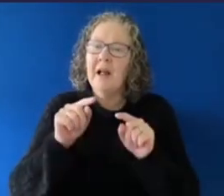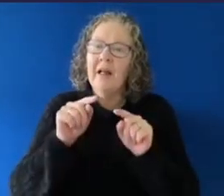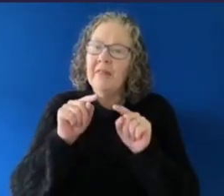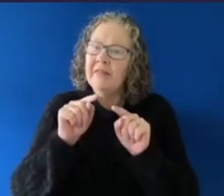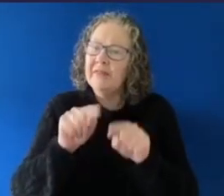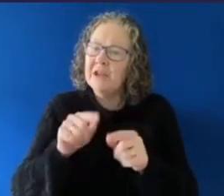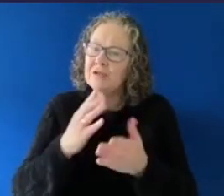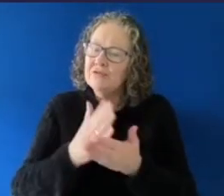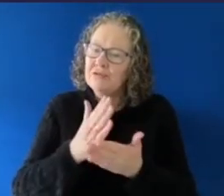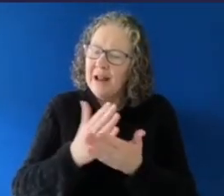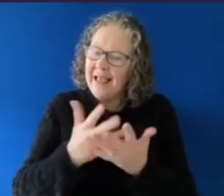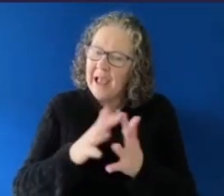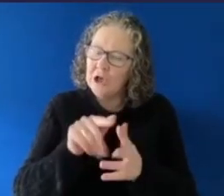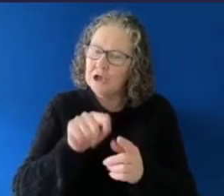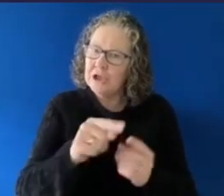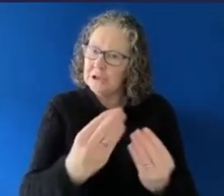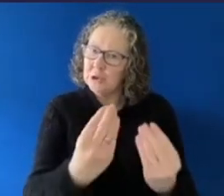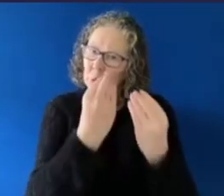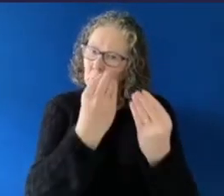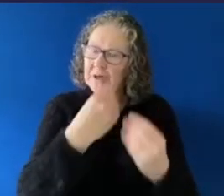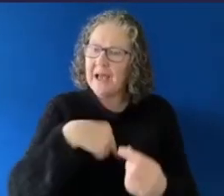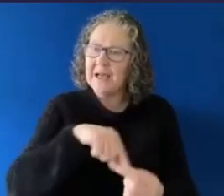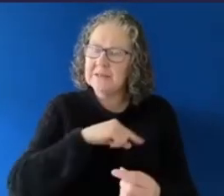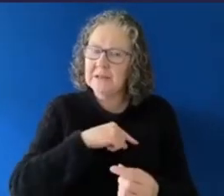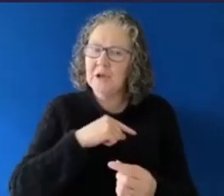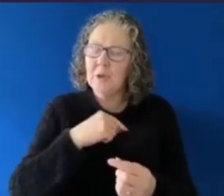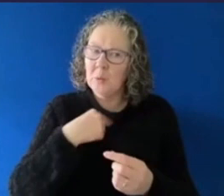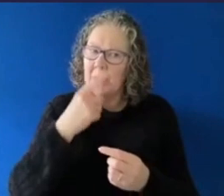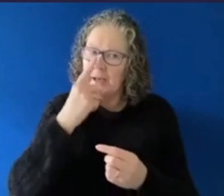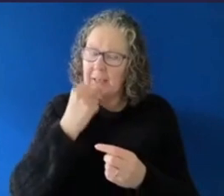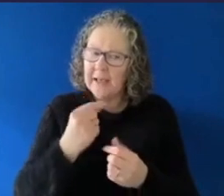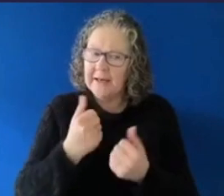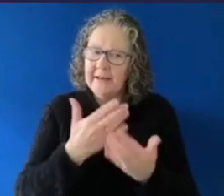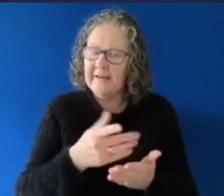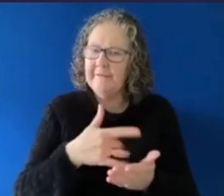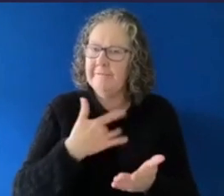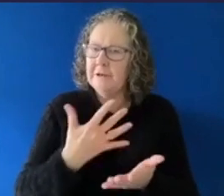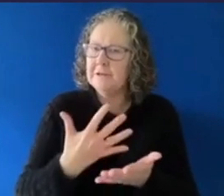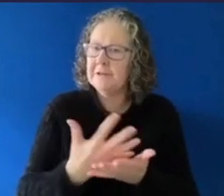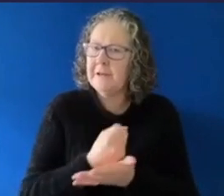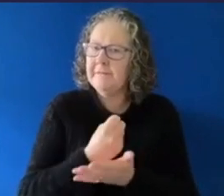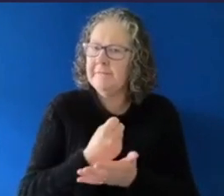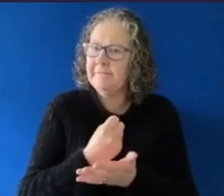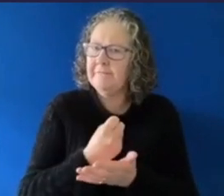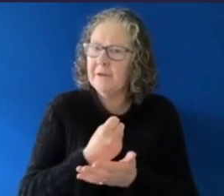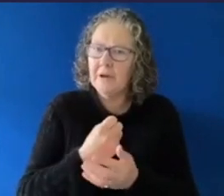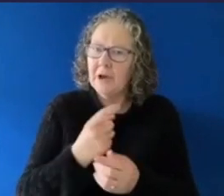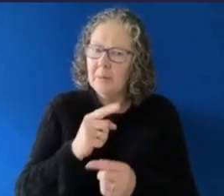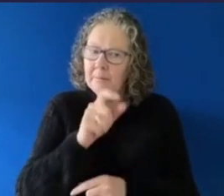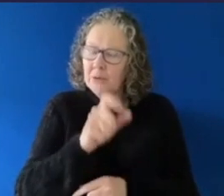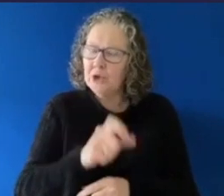to create that sense of refuge for people, a person who hadn't experienced that before.